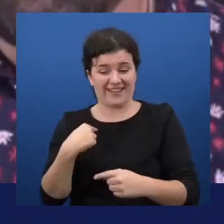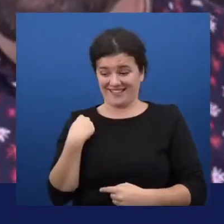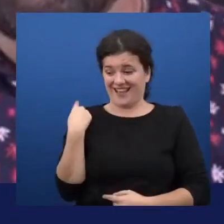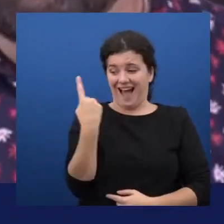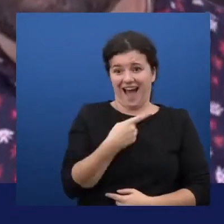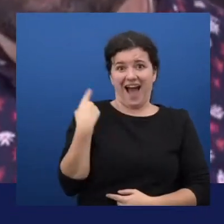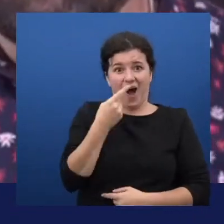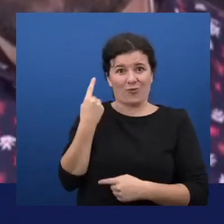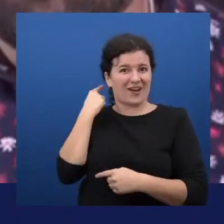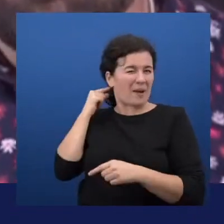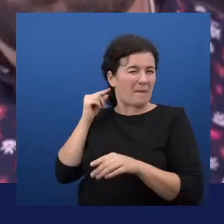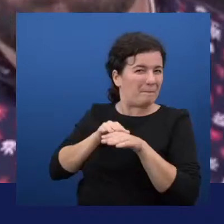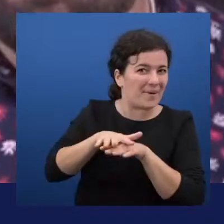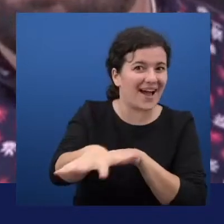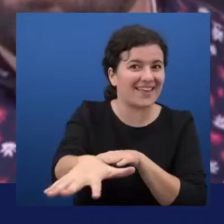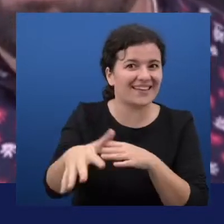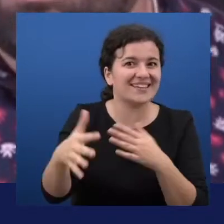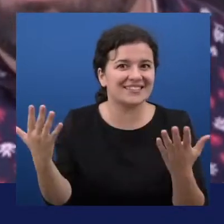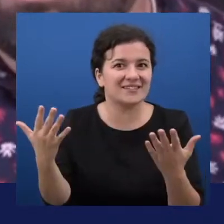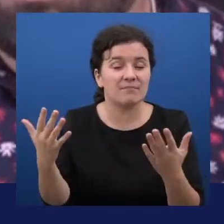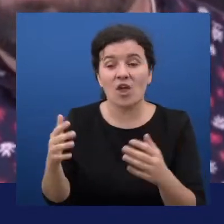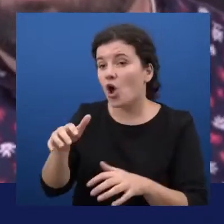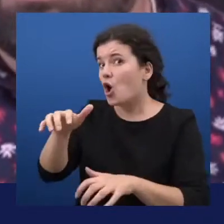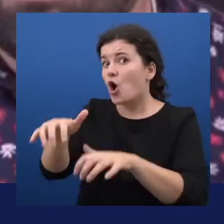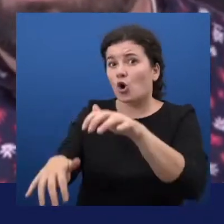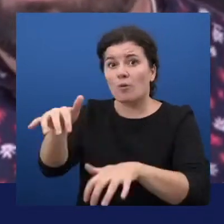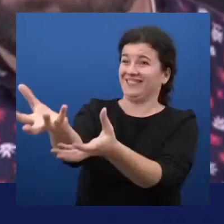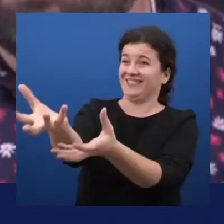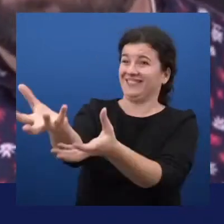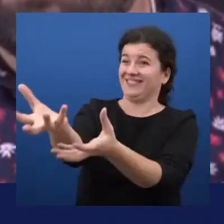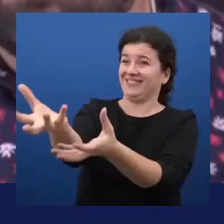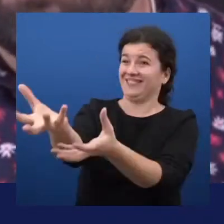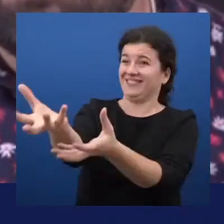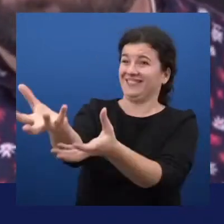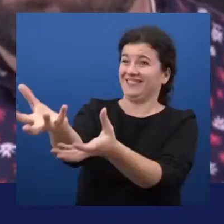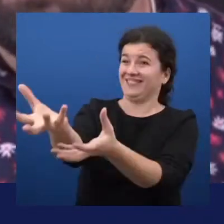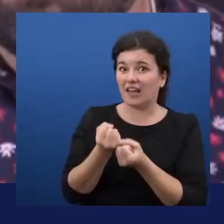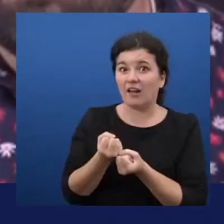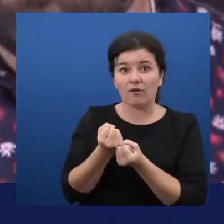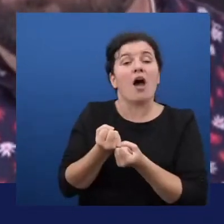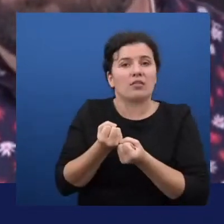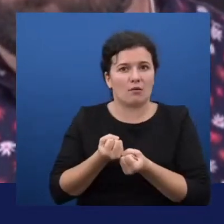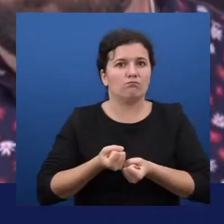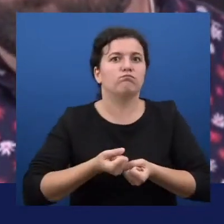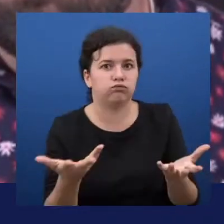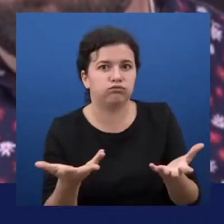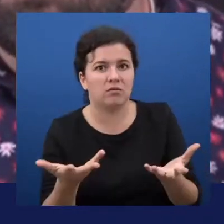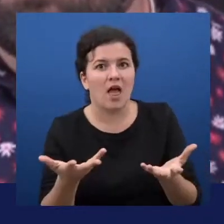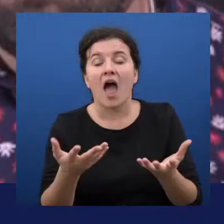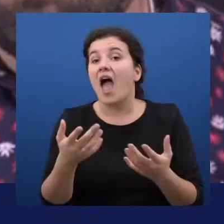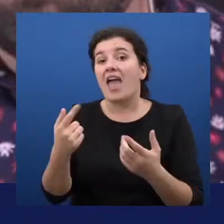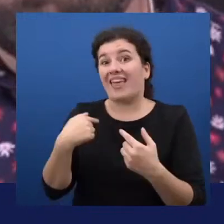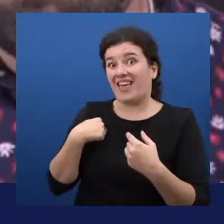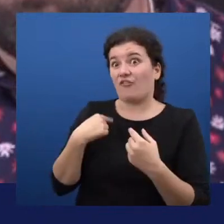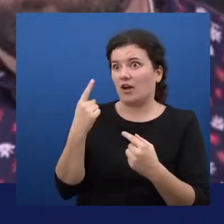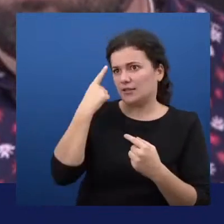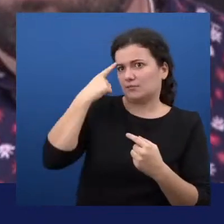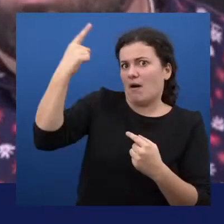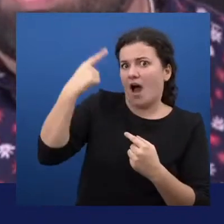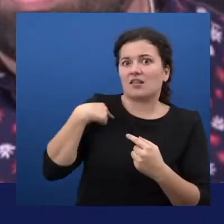this line in the boardrooms, like computers are only amplifiers. They can amplify your intelligence or they can amplify your stupidity. Which would you